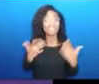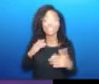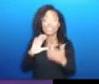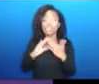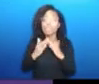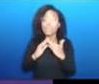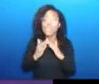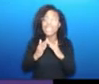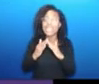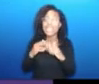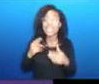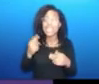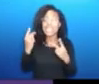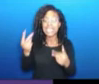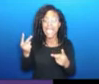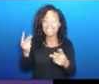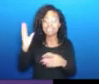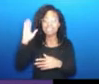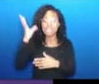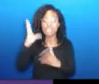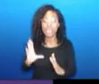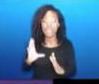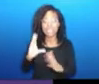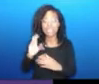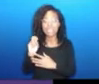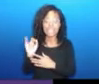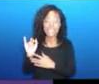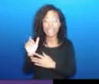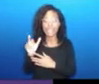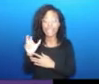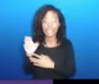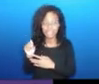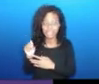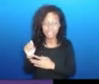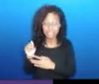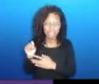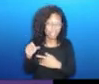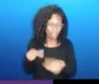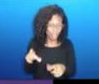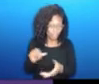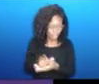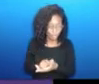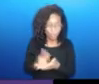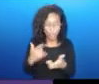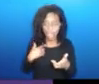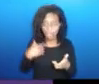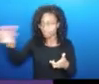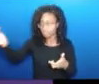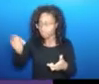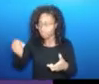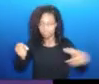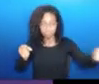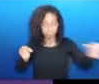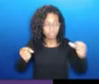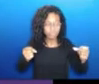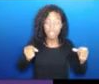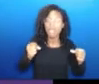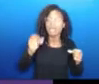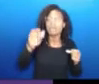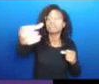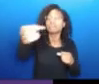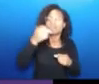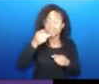Speakers Series. And in this, we have guest speakers from all over. They are people with disabilities,